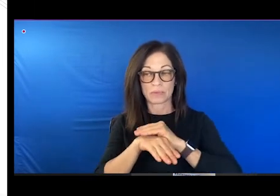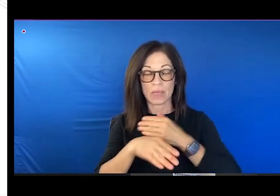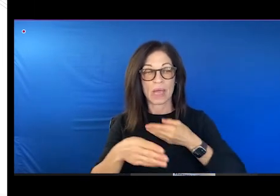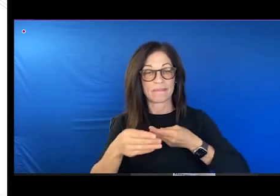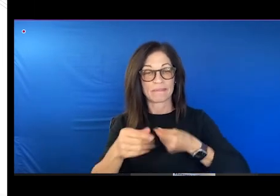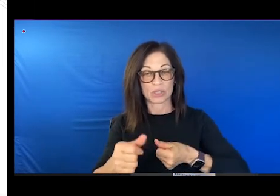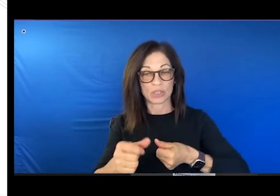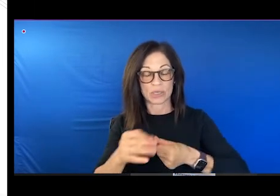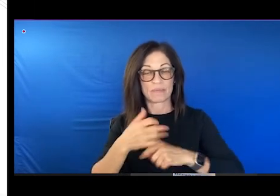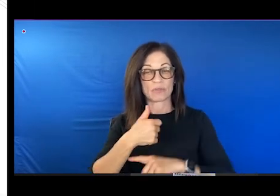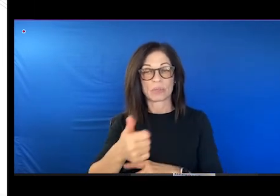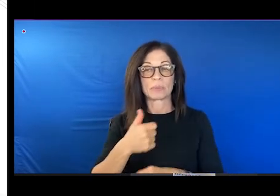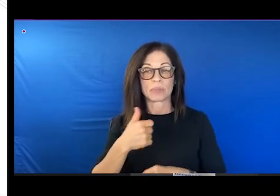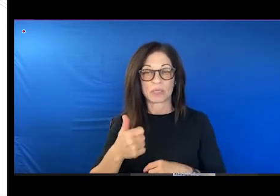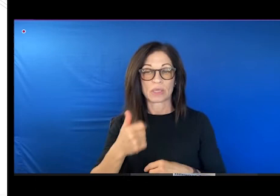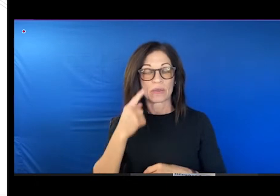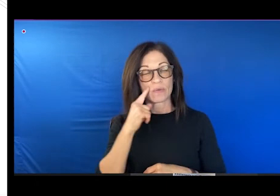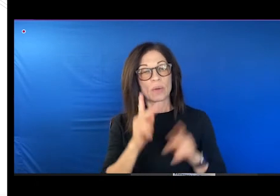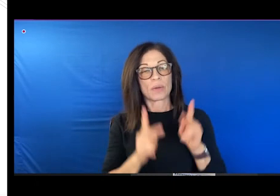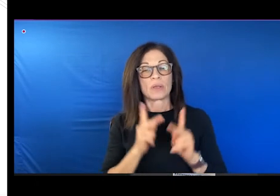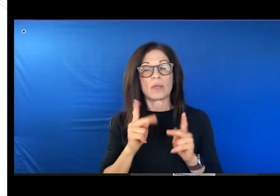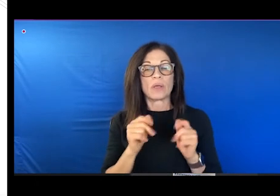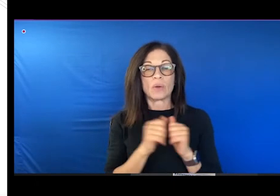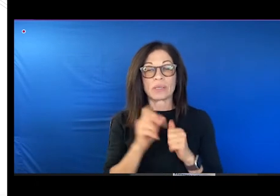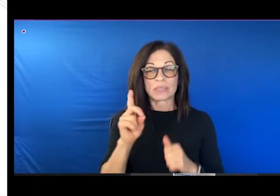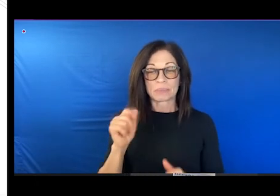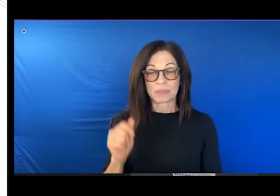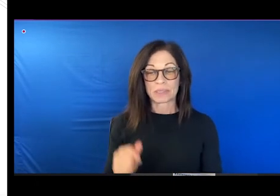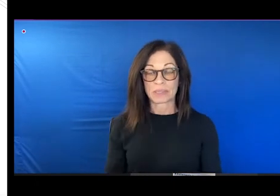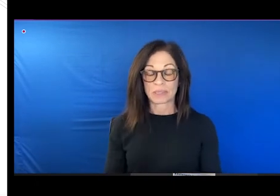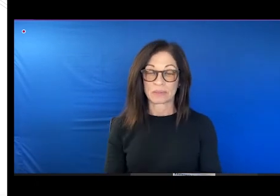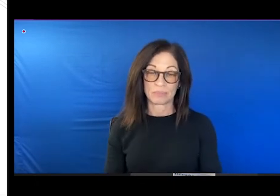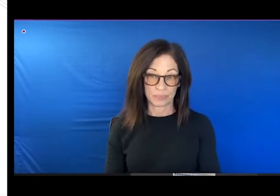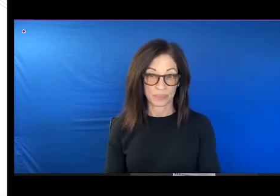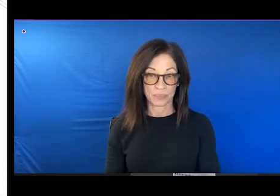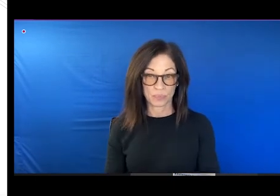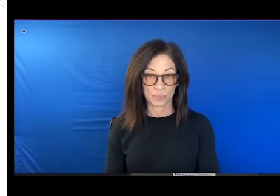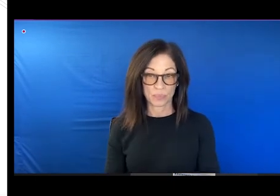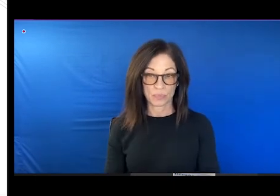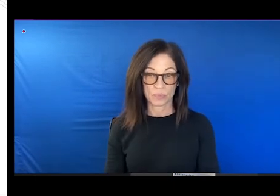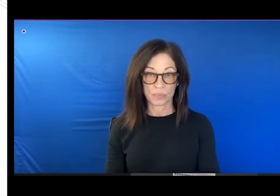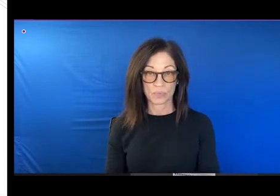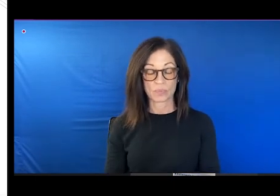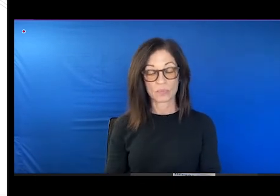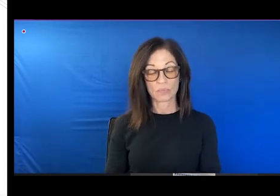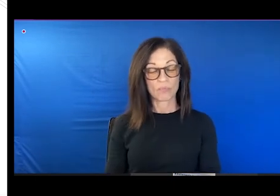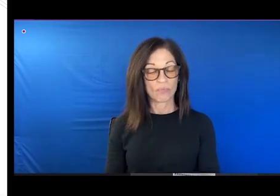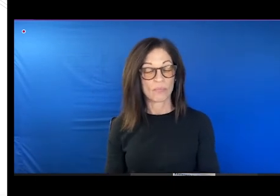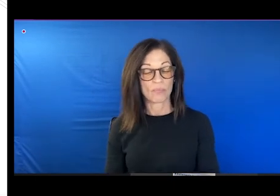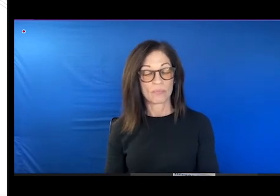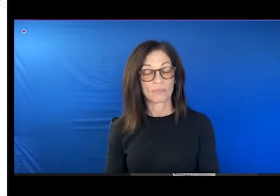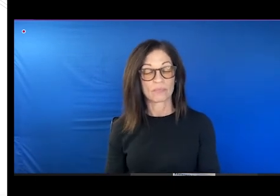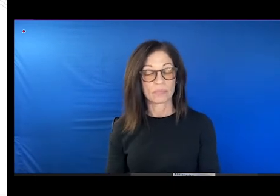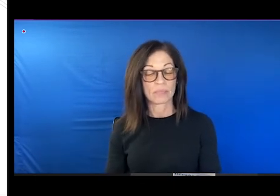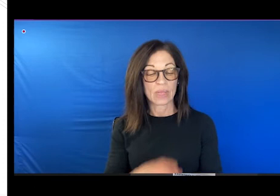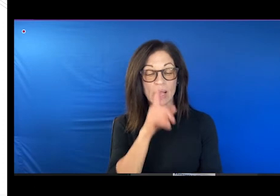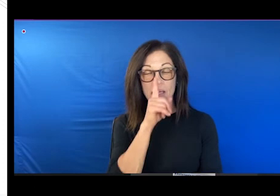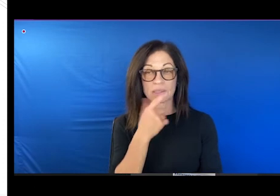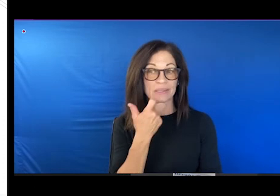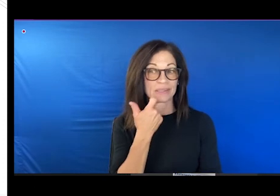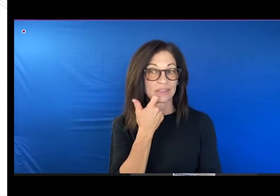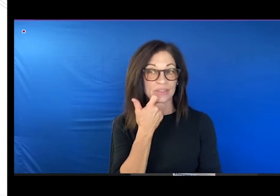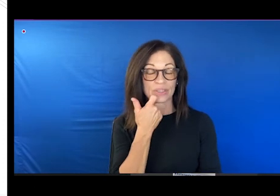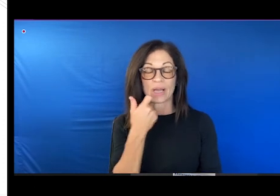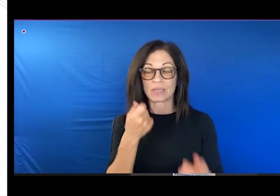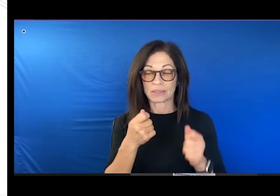availability, accessibility, and efficiency of transportation for individuals with disabilities. And in fact, they